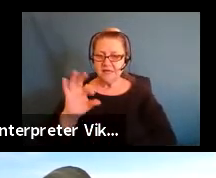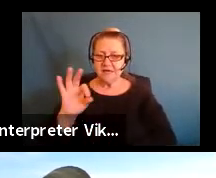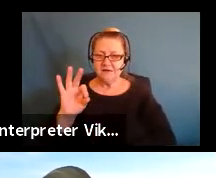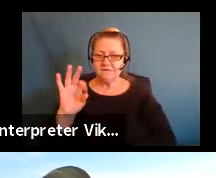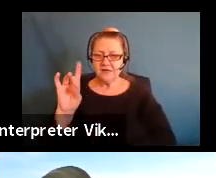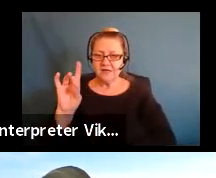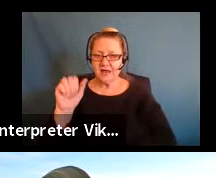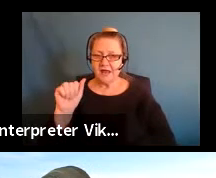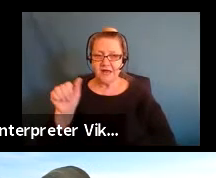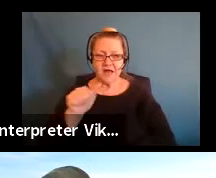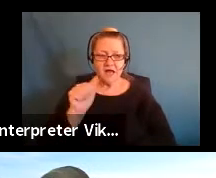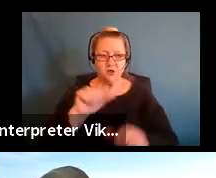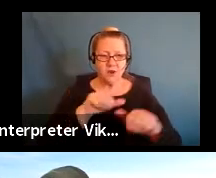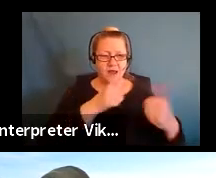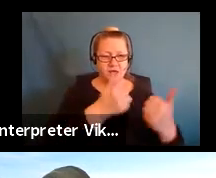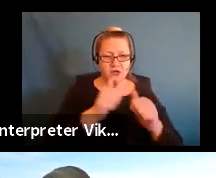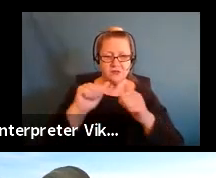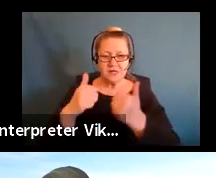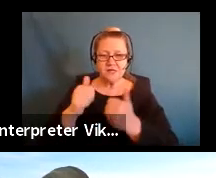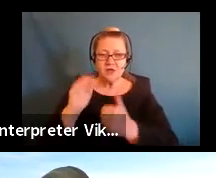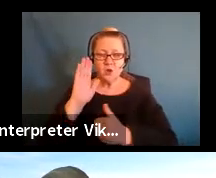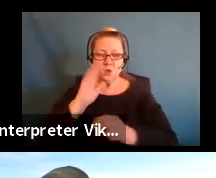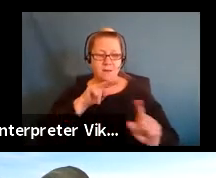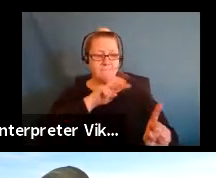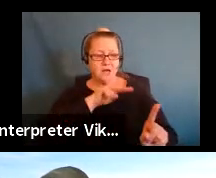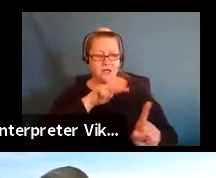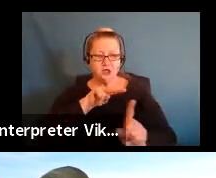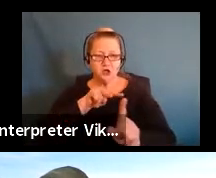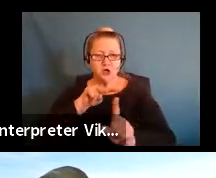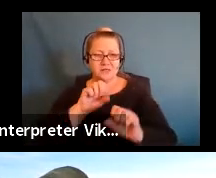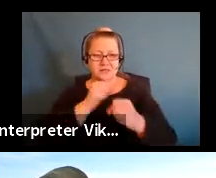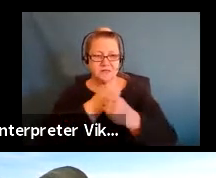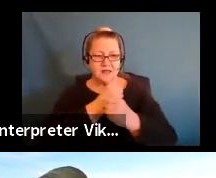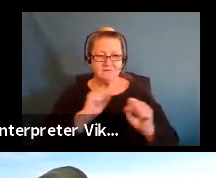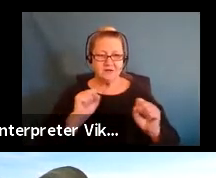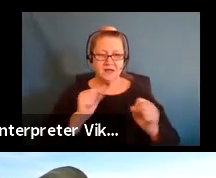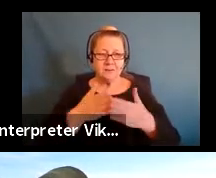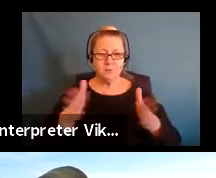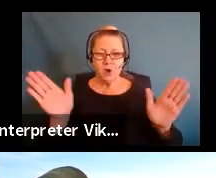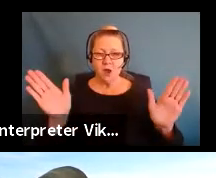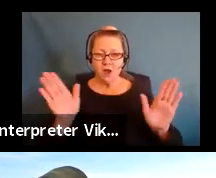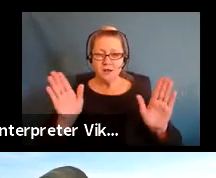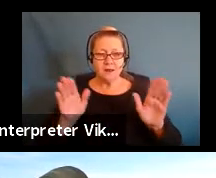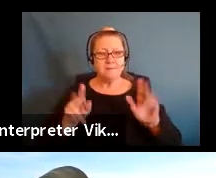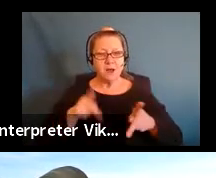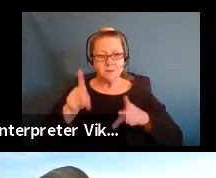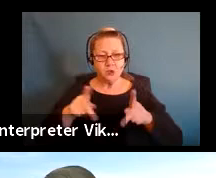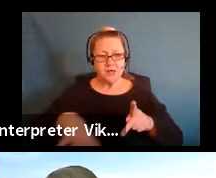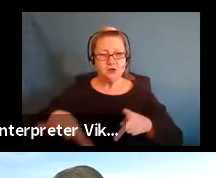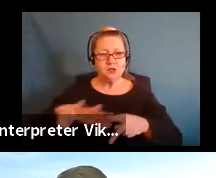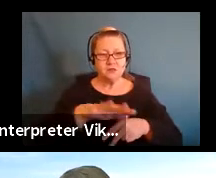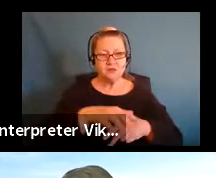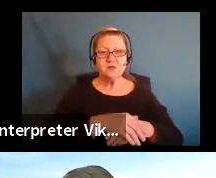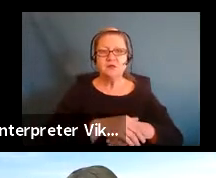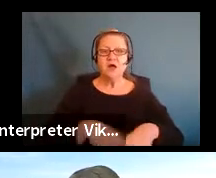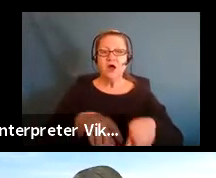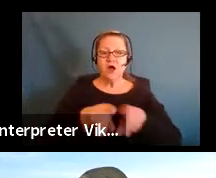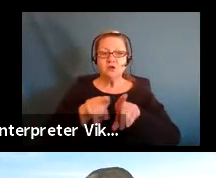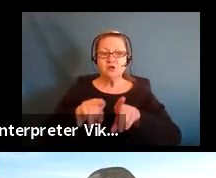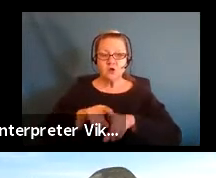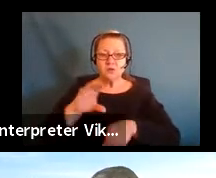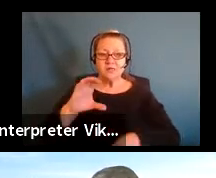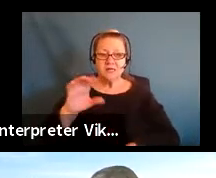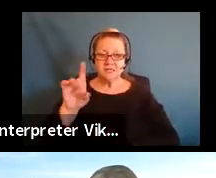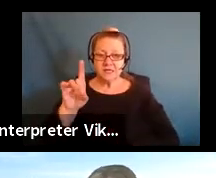will certainly be monitoring safety in broad populations. In addition, I understand that CDC also, as well